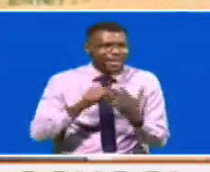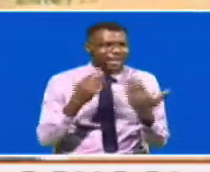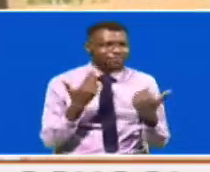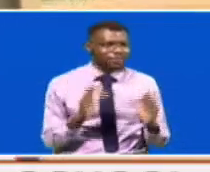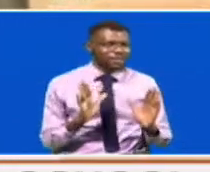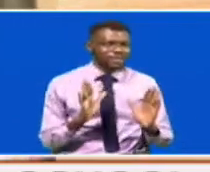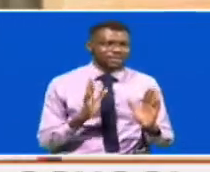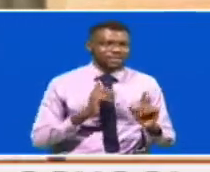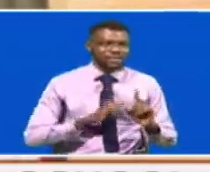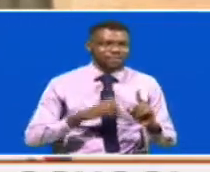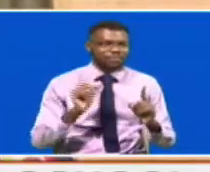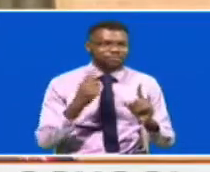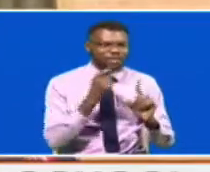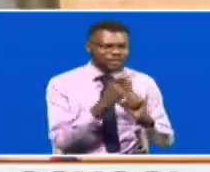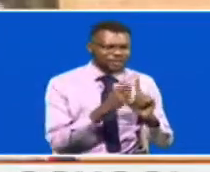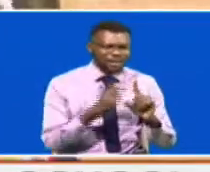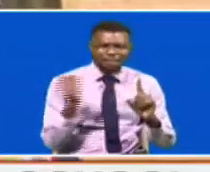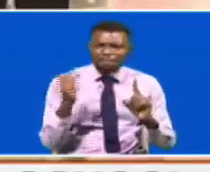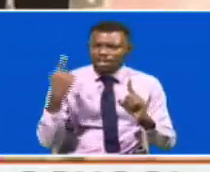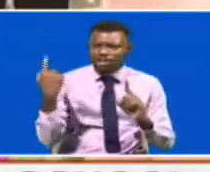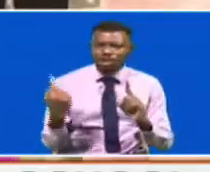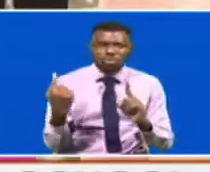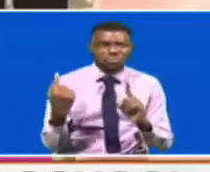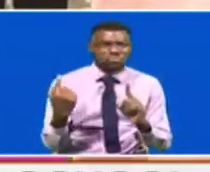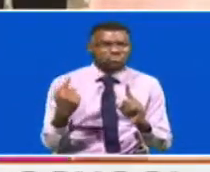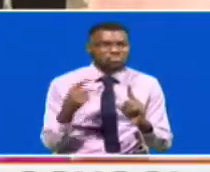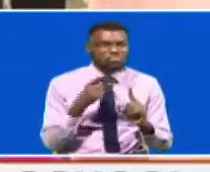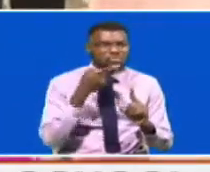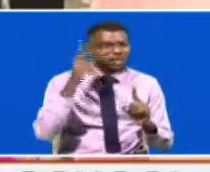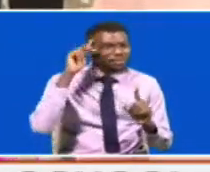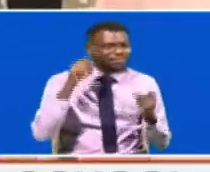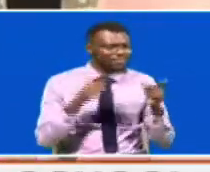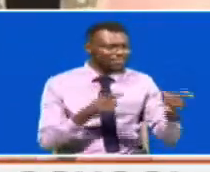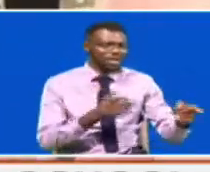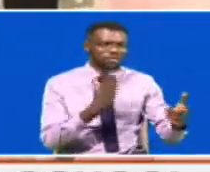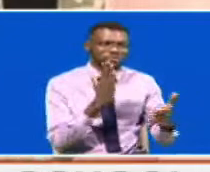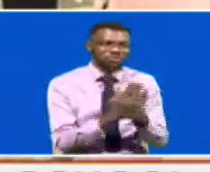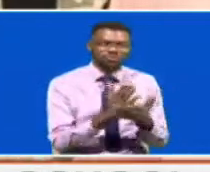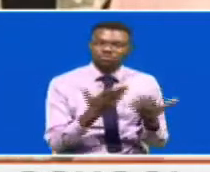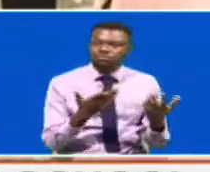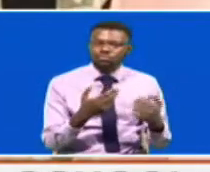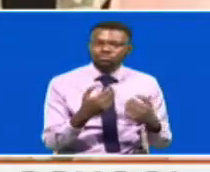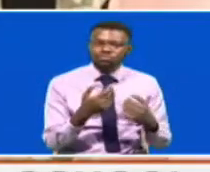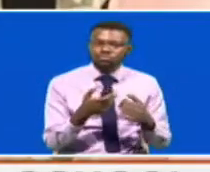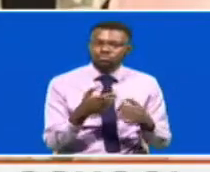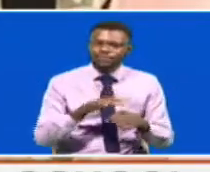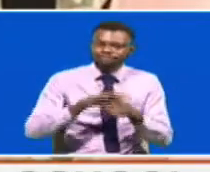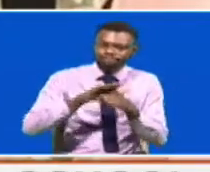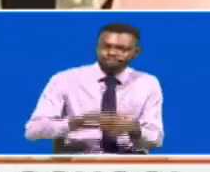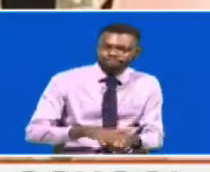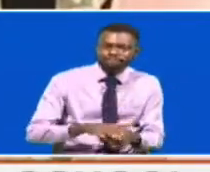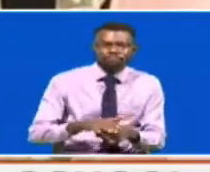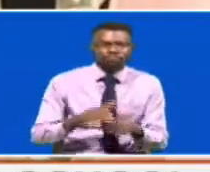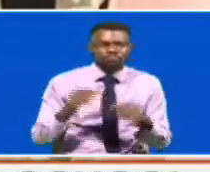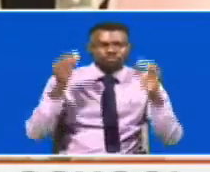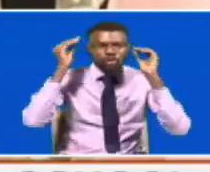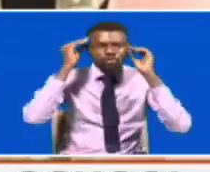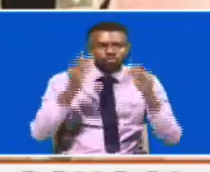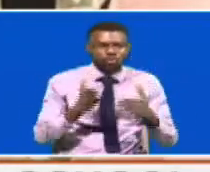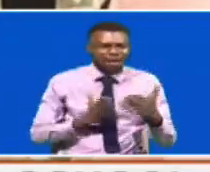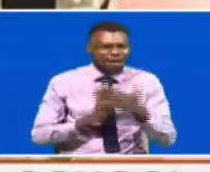beginning of the term in January this year. Mzazi kama huyu kusema kweli amedeny huyu mtoto haki yake ya